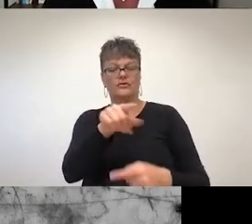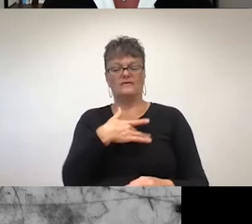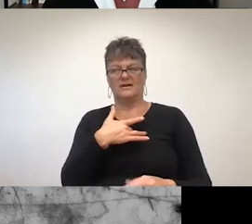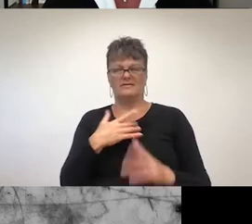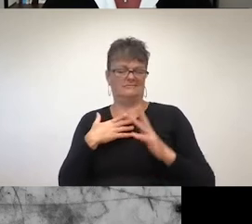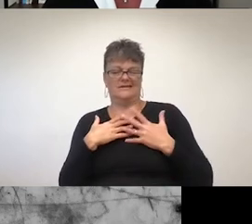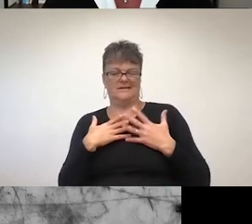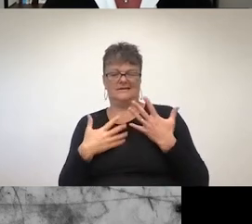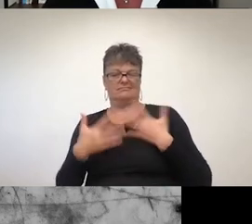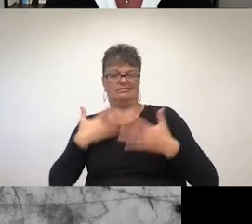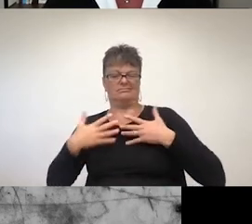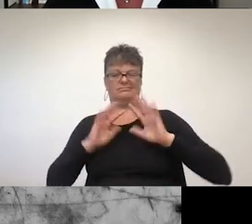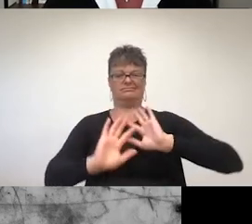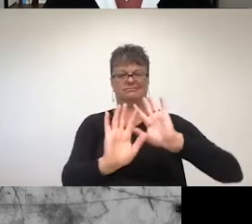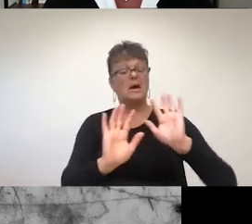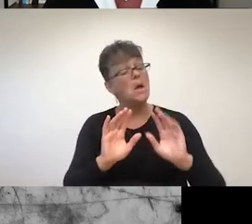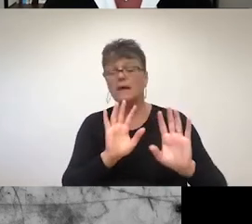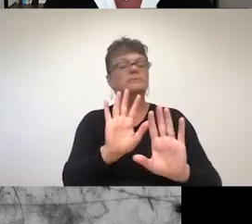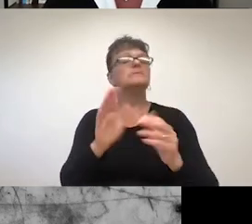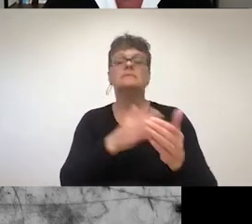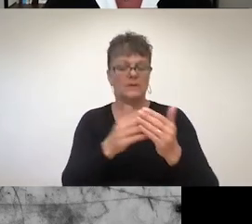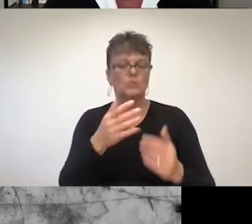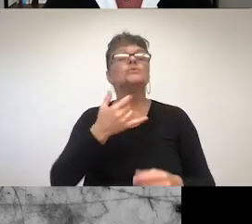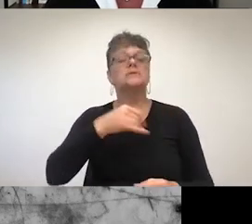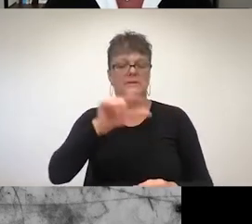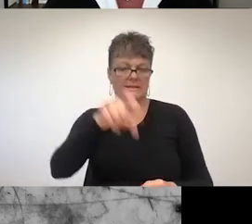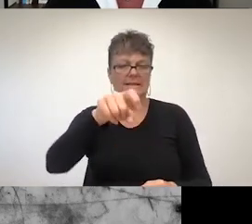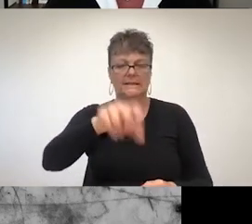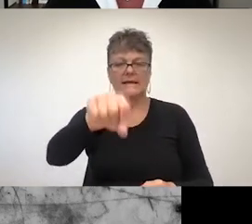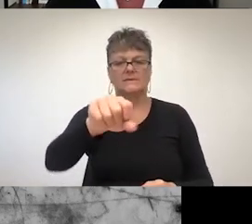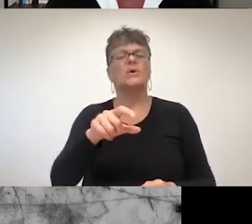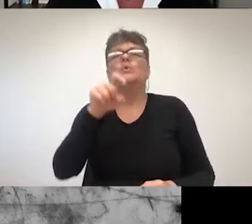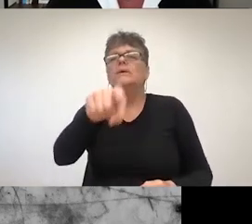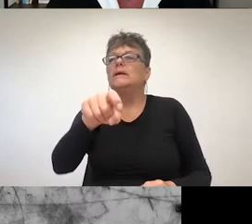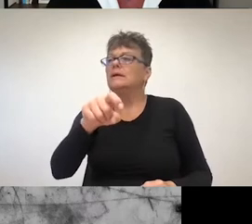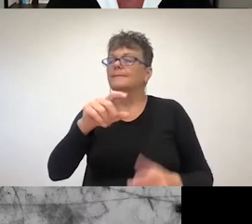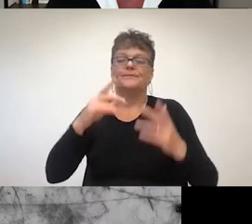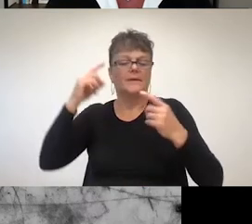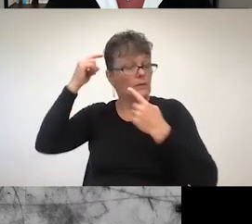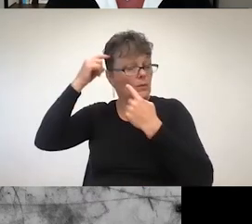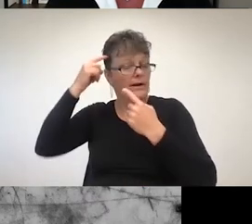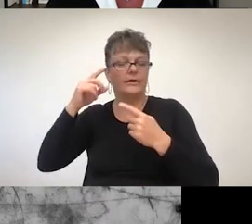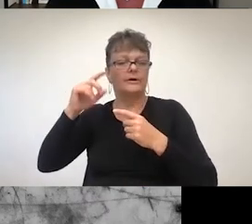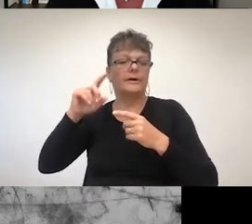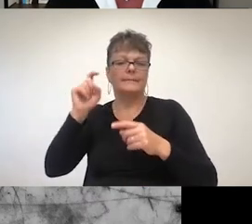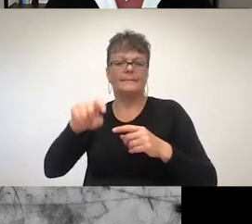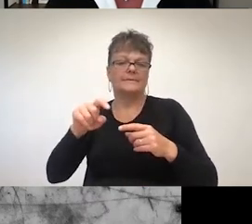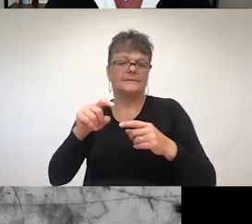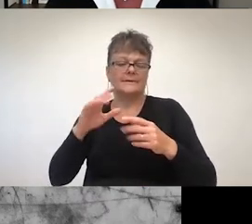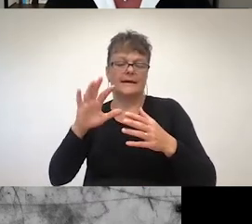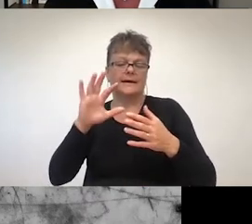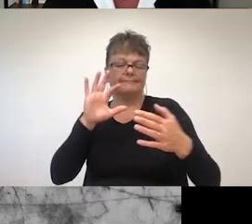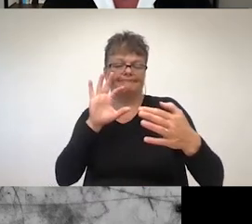but we still are wired to feel that we belong. And there's a wonderful quote by Maya Angelou that I don't have word for word